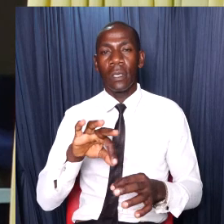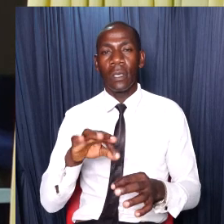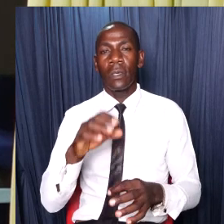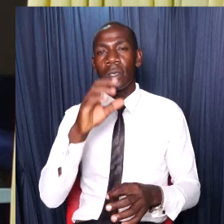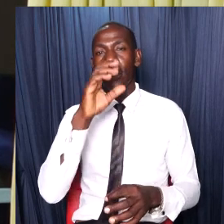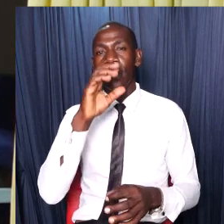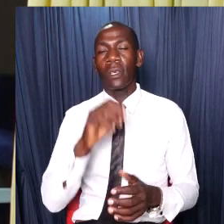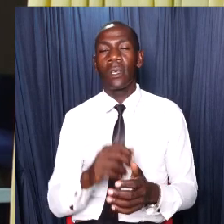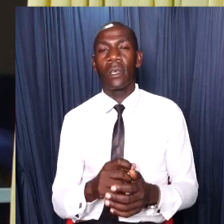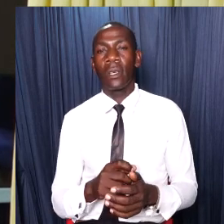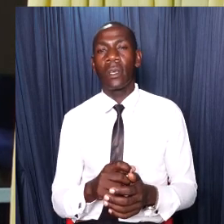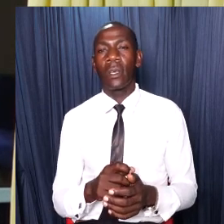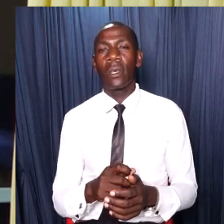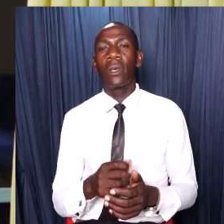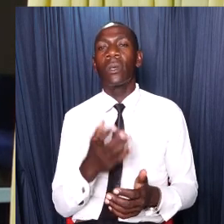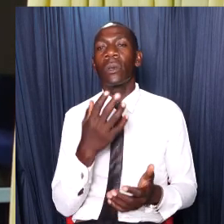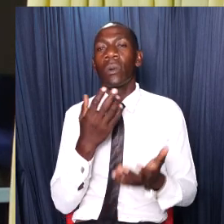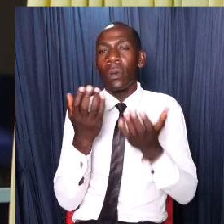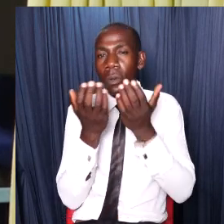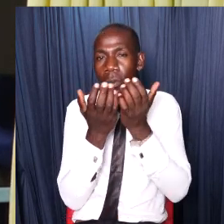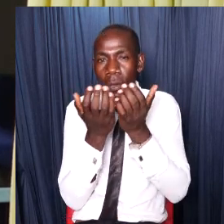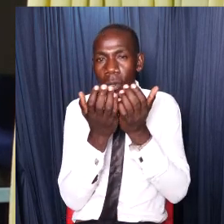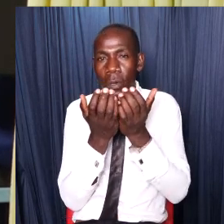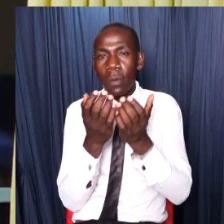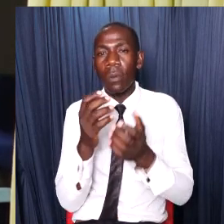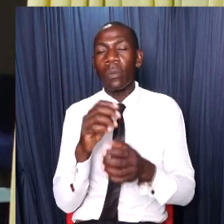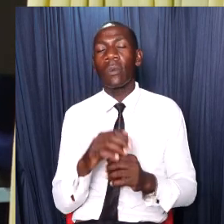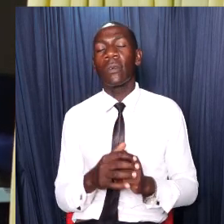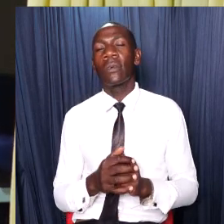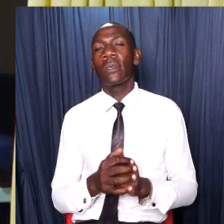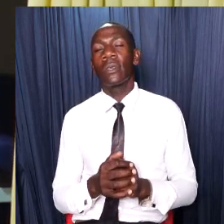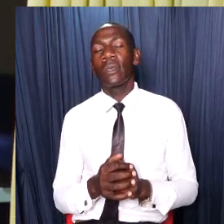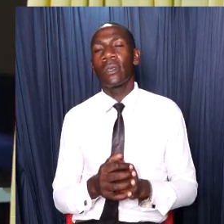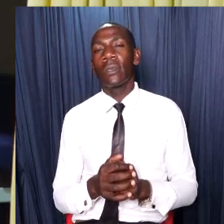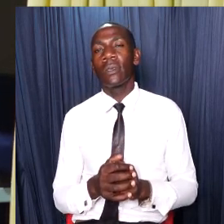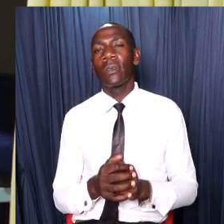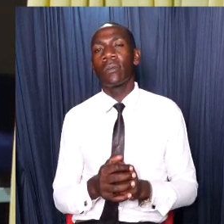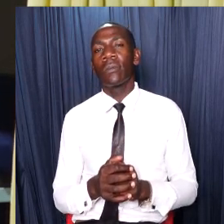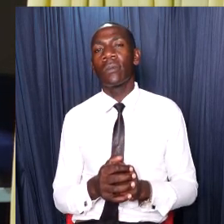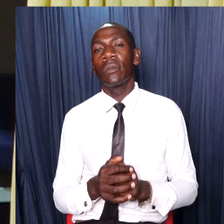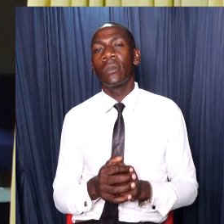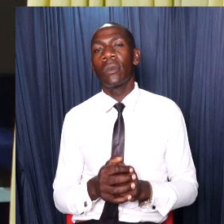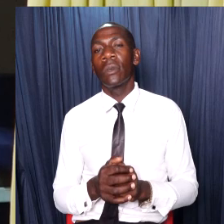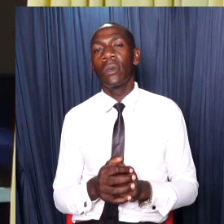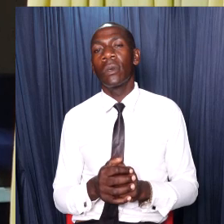Chai. She has taken saa tea. At 10 she needs a cup of porridge.